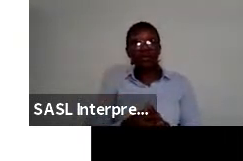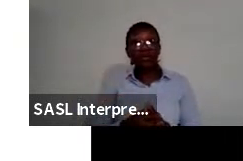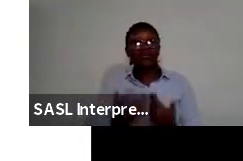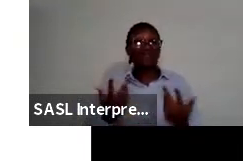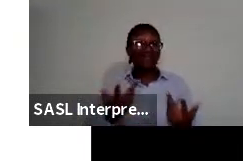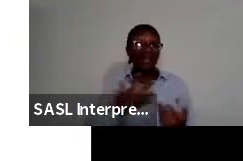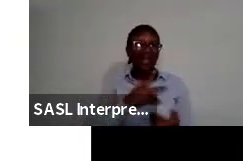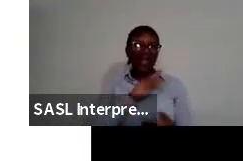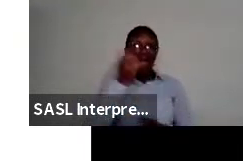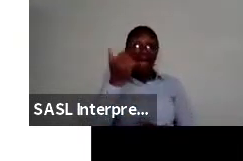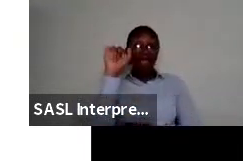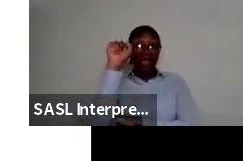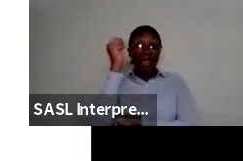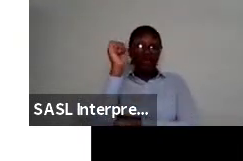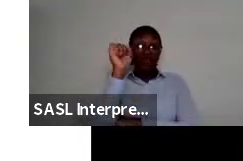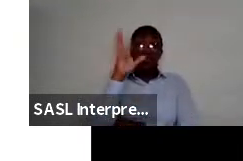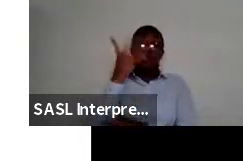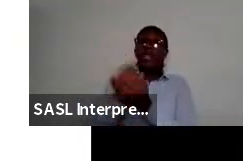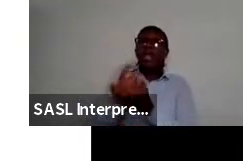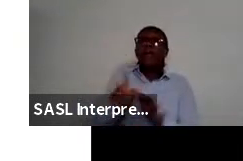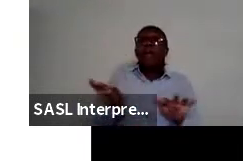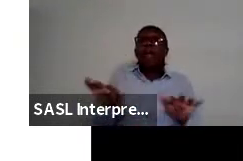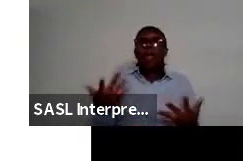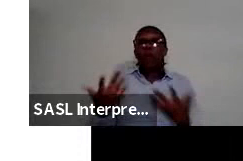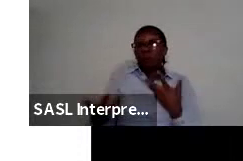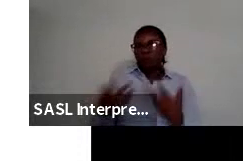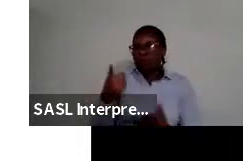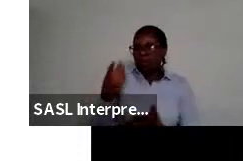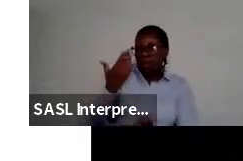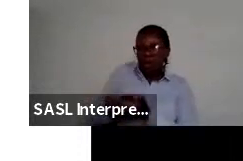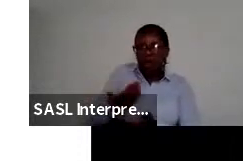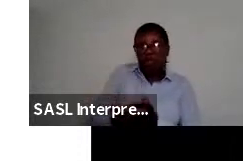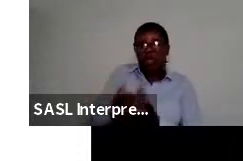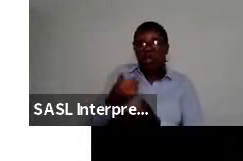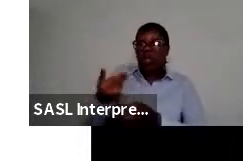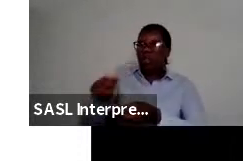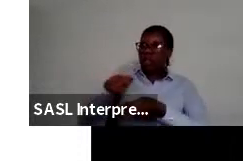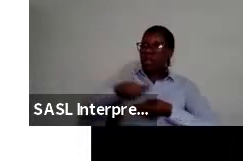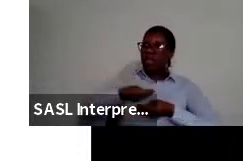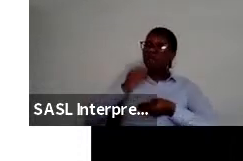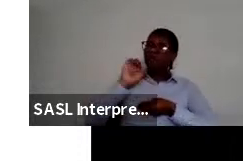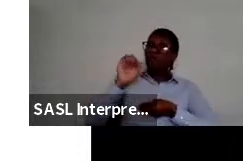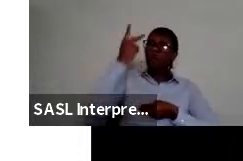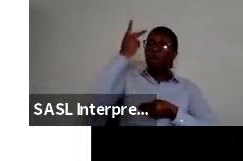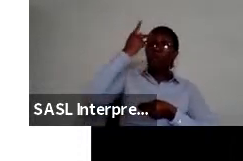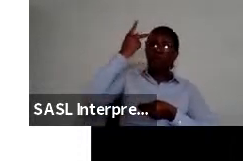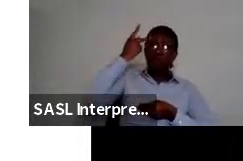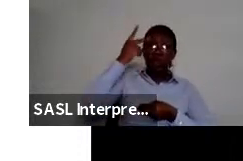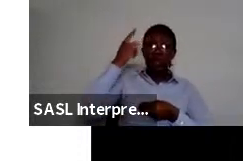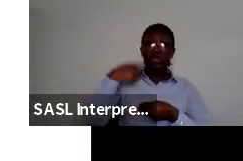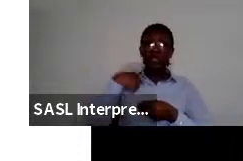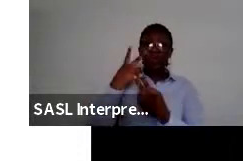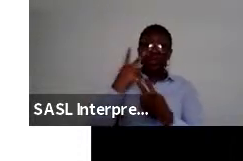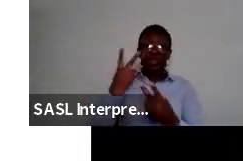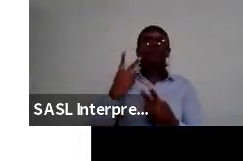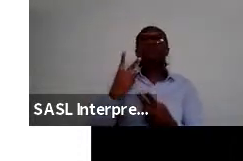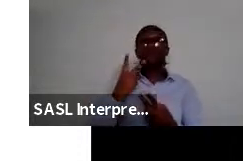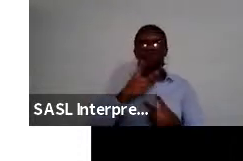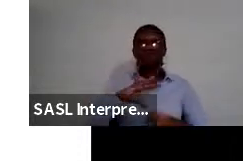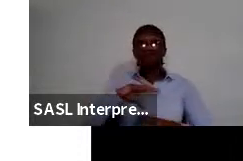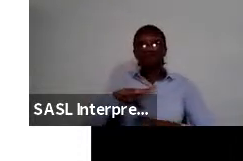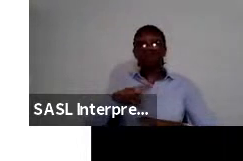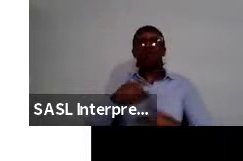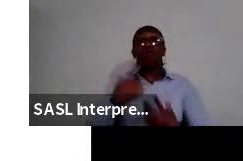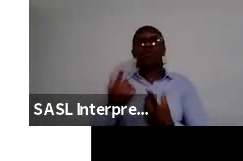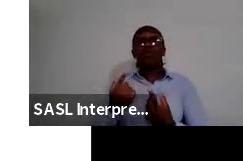industries? Is it possible that we can replicate the methodology that we are using in other industries to combat this scourge